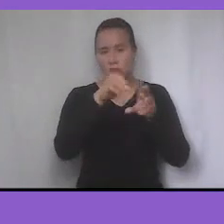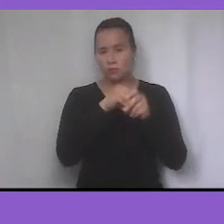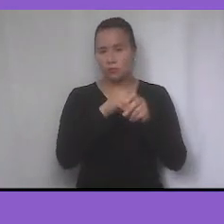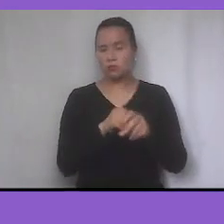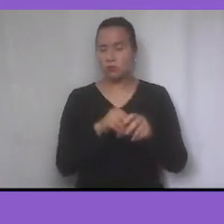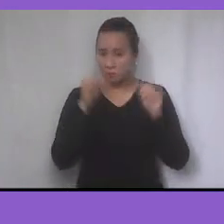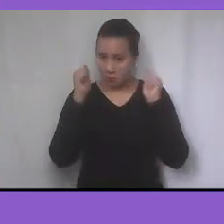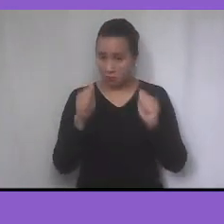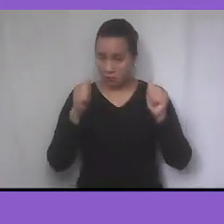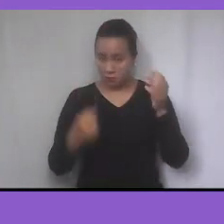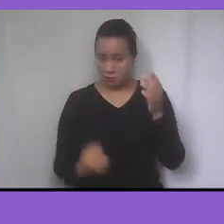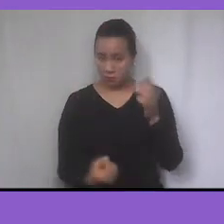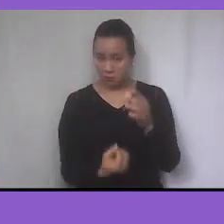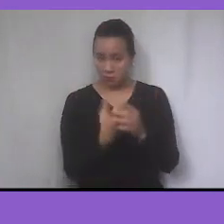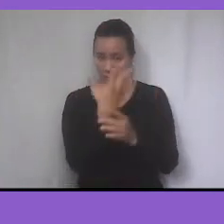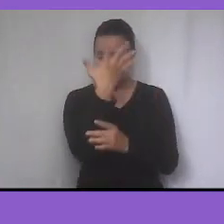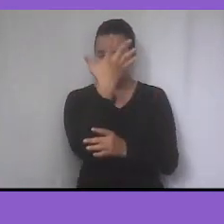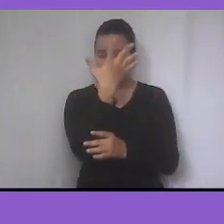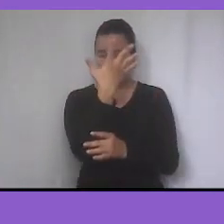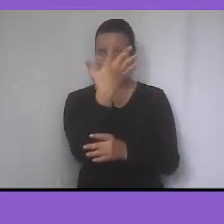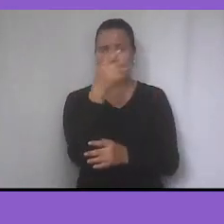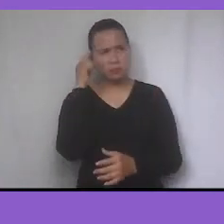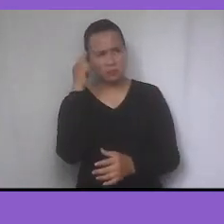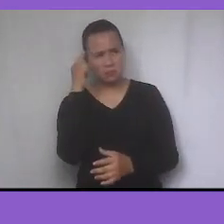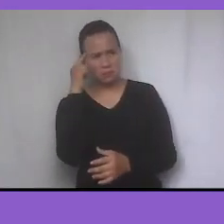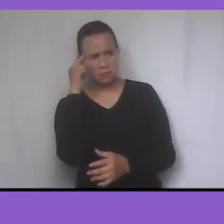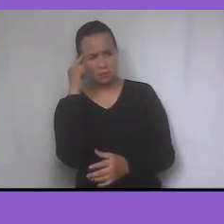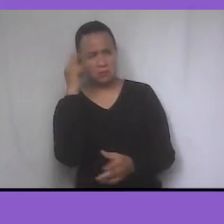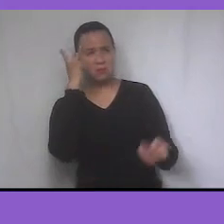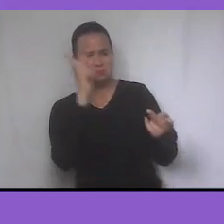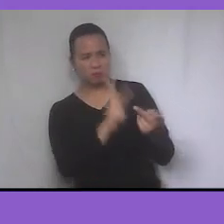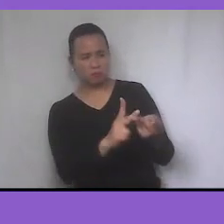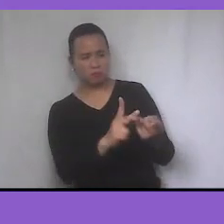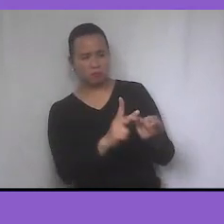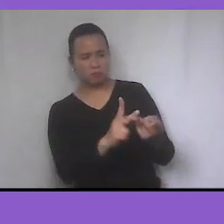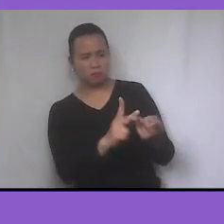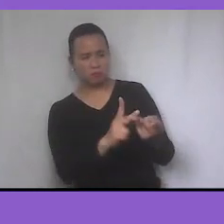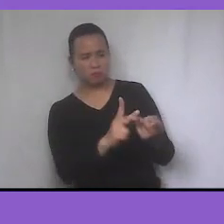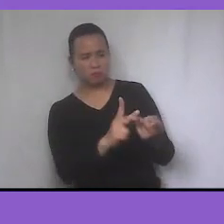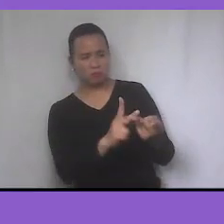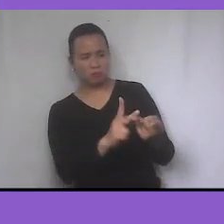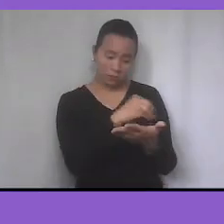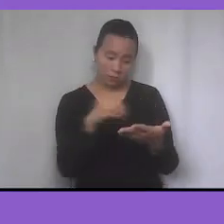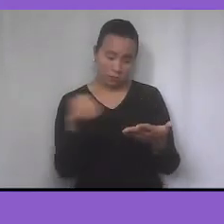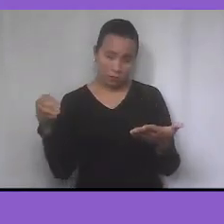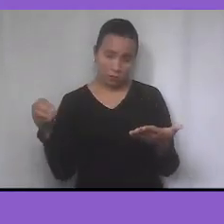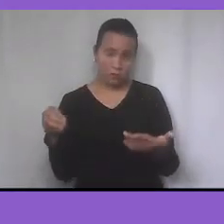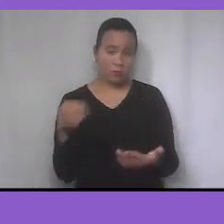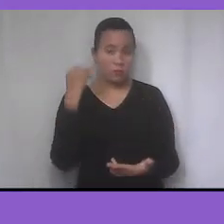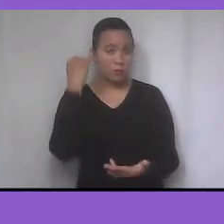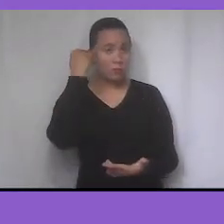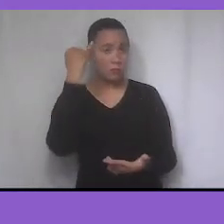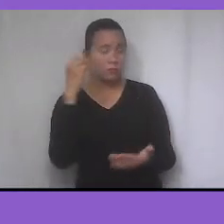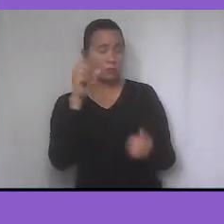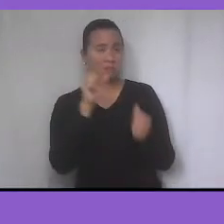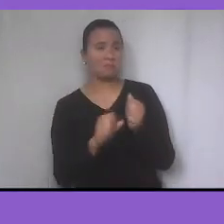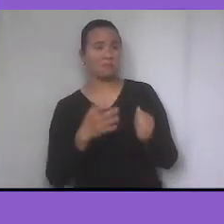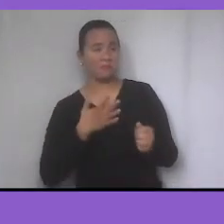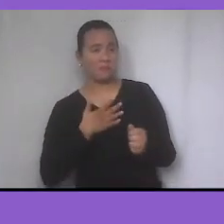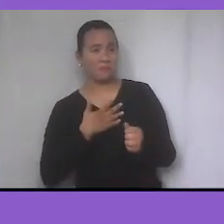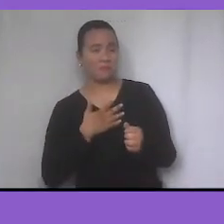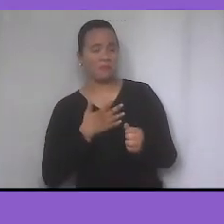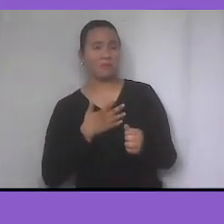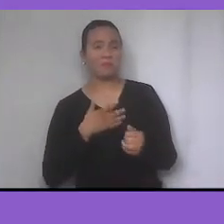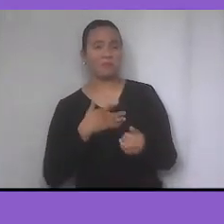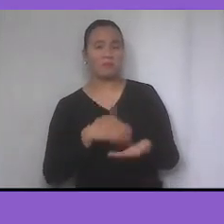into taking a look at our purposes for actually writing our thoughts down. So my student before, I taught how